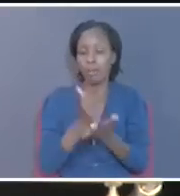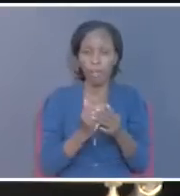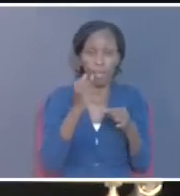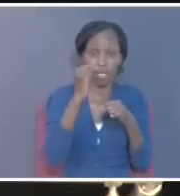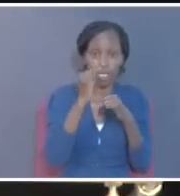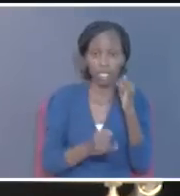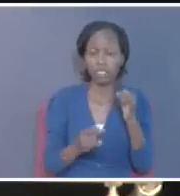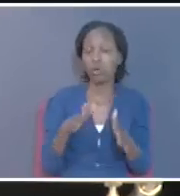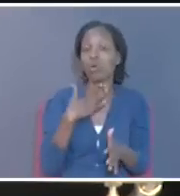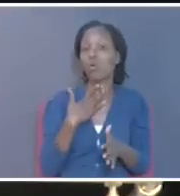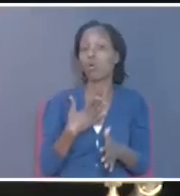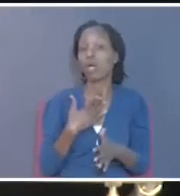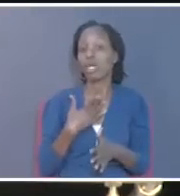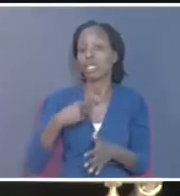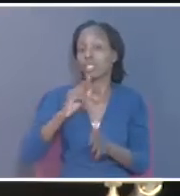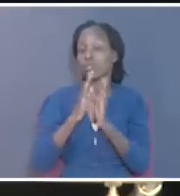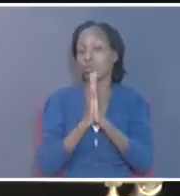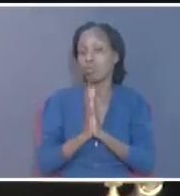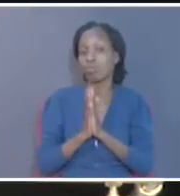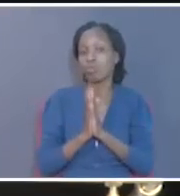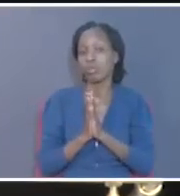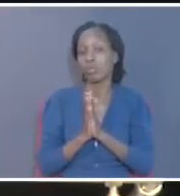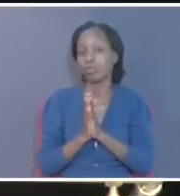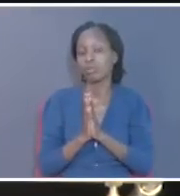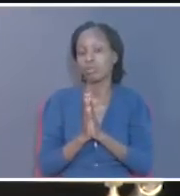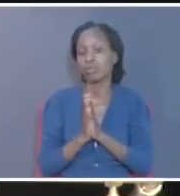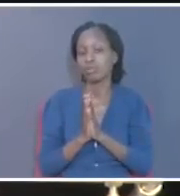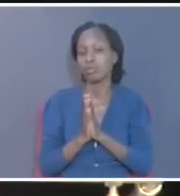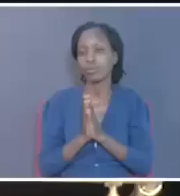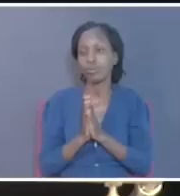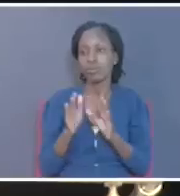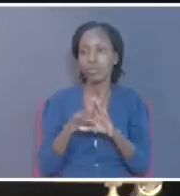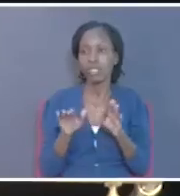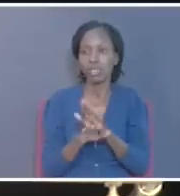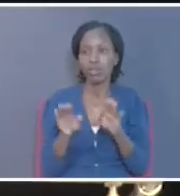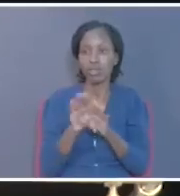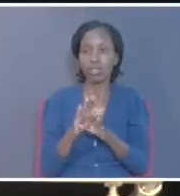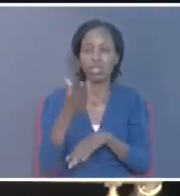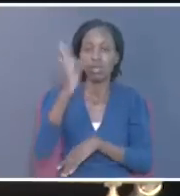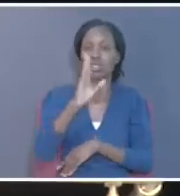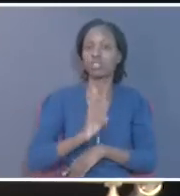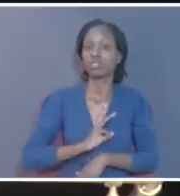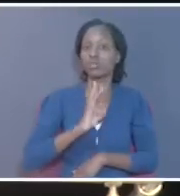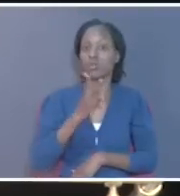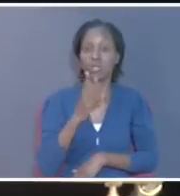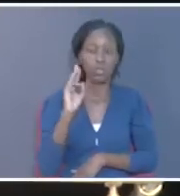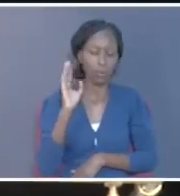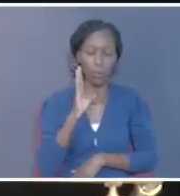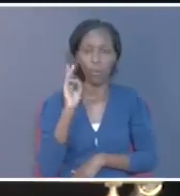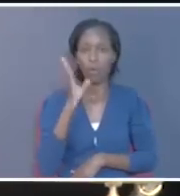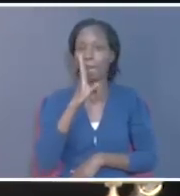finally, I would like us to pray that even in the midst of all these things, God's will would be